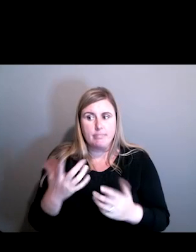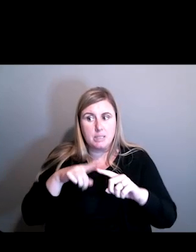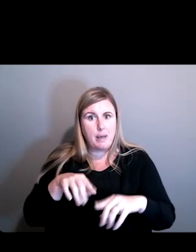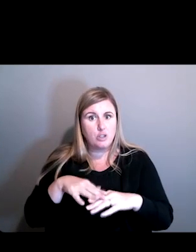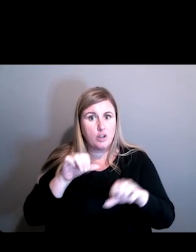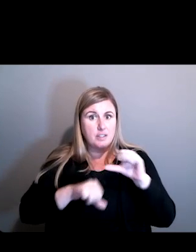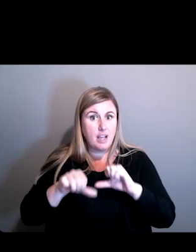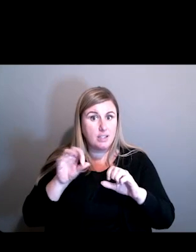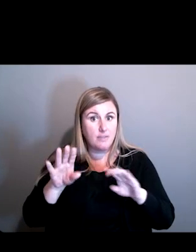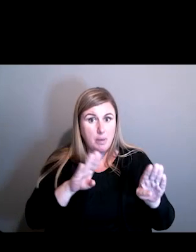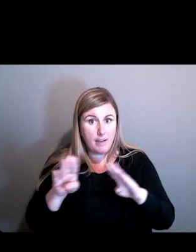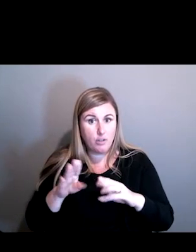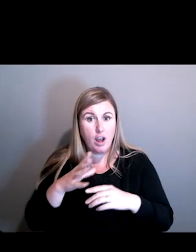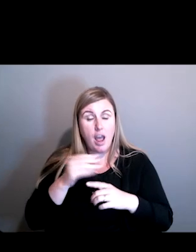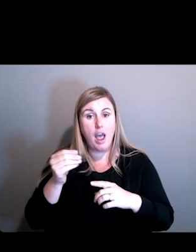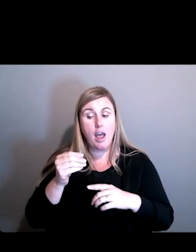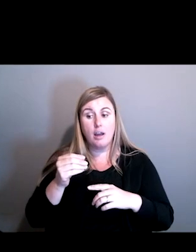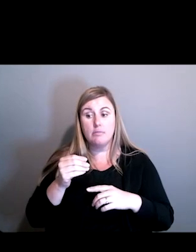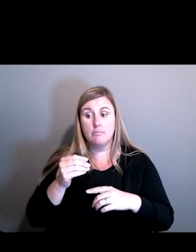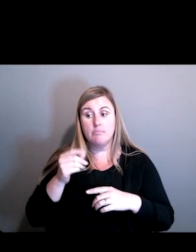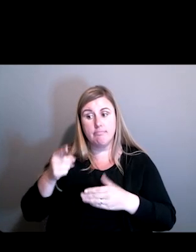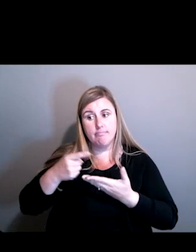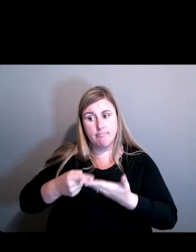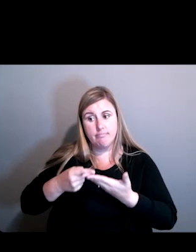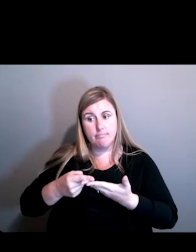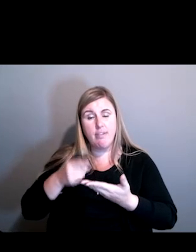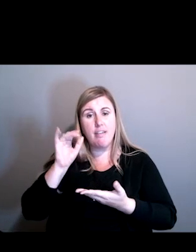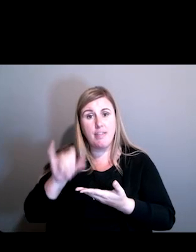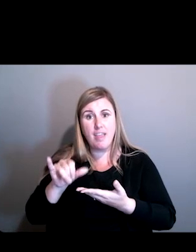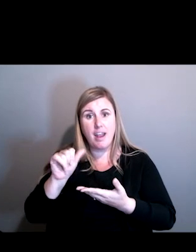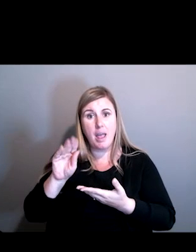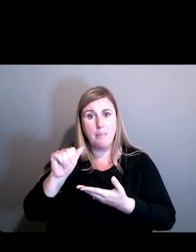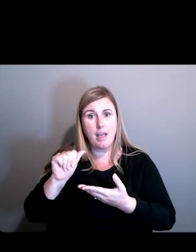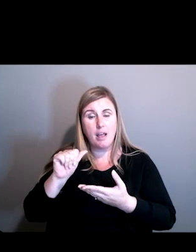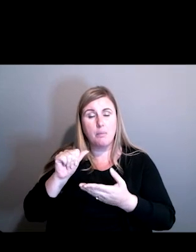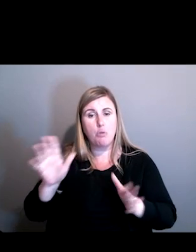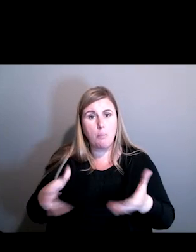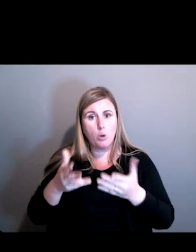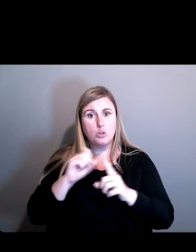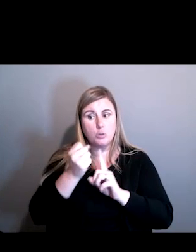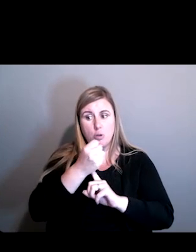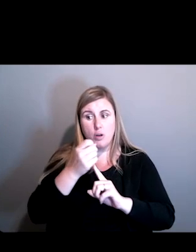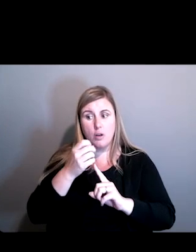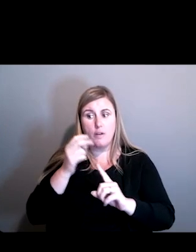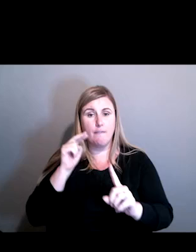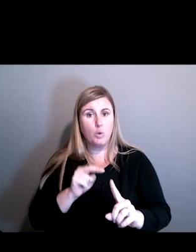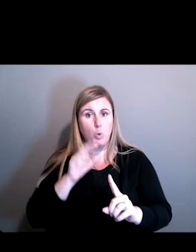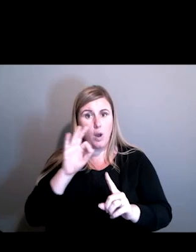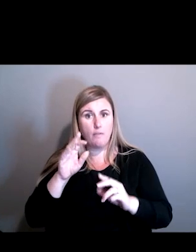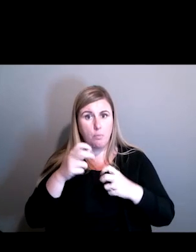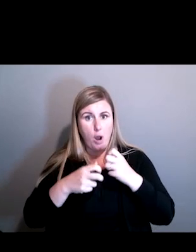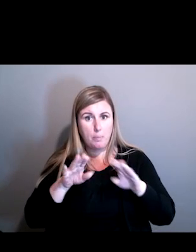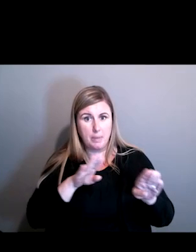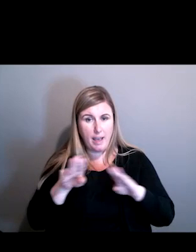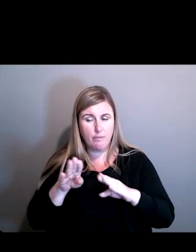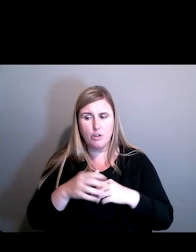on the science of behavior, and Freiman discusses how ABA promotes the circumstances view of problem behavior.